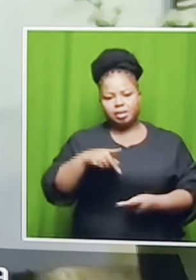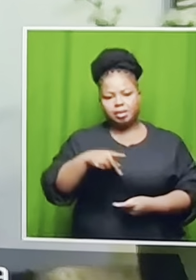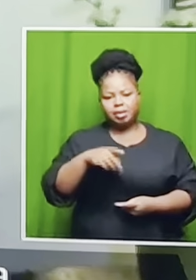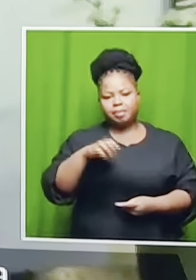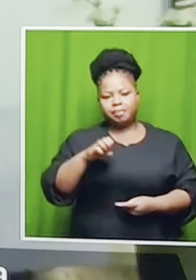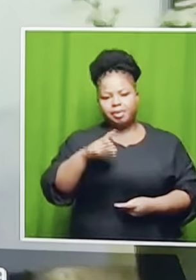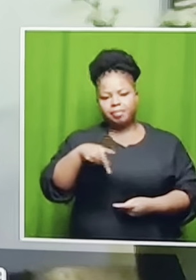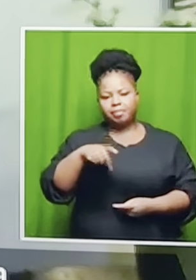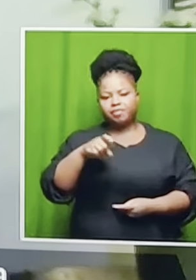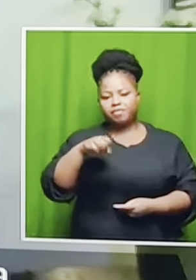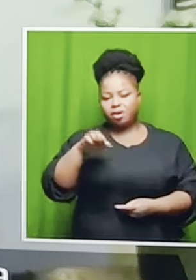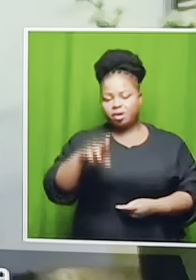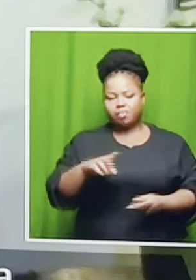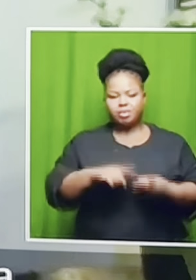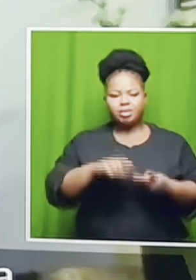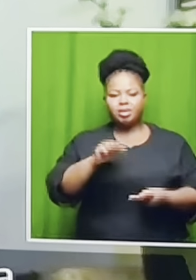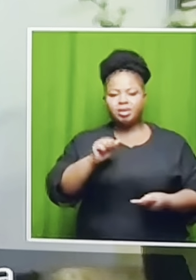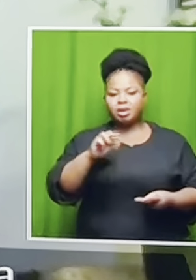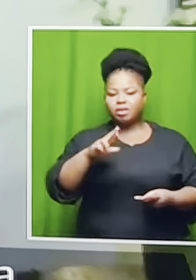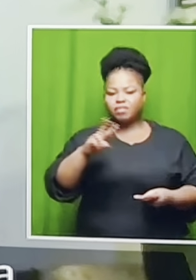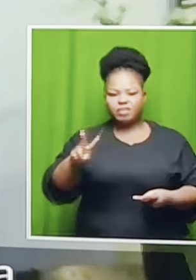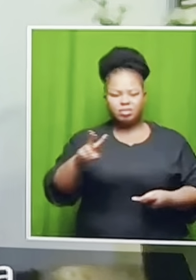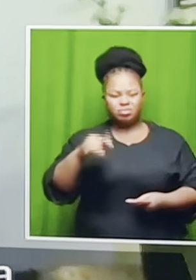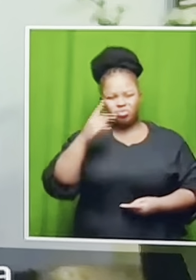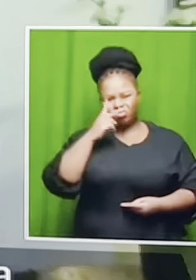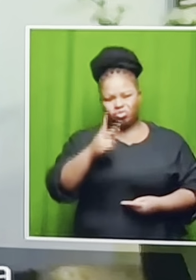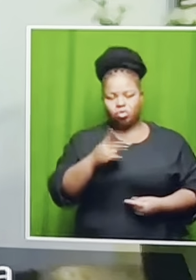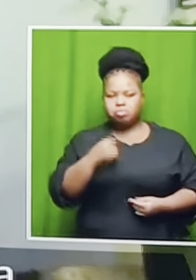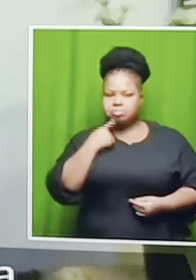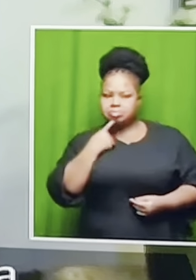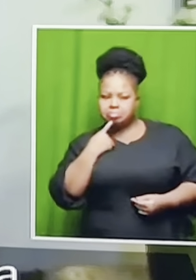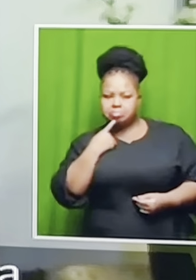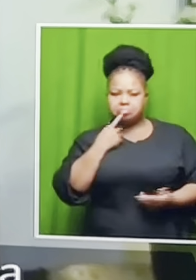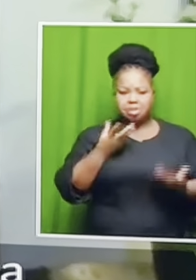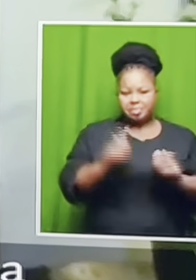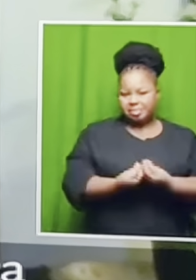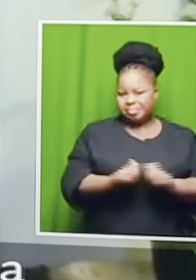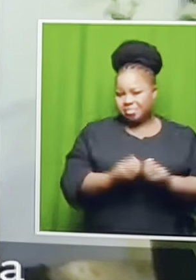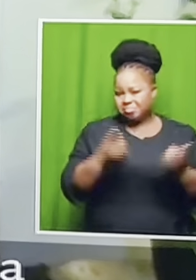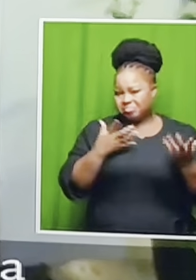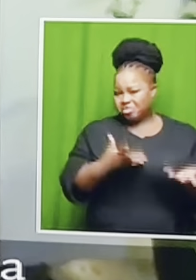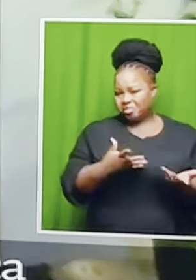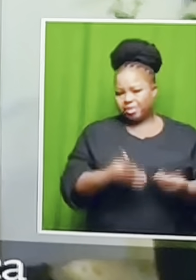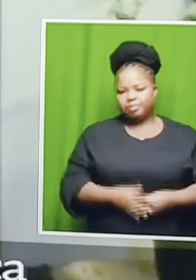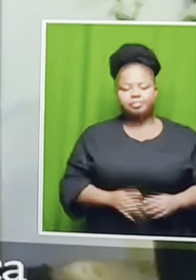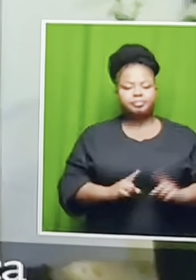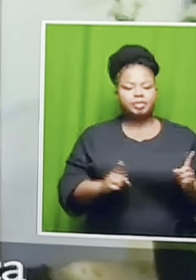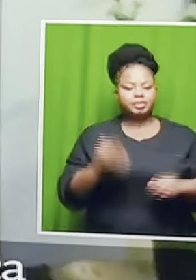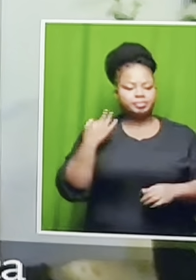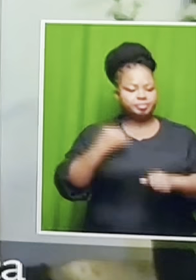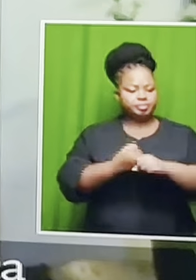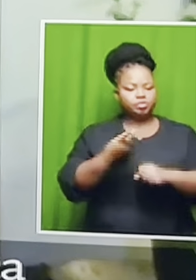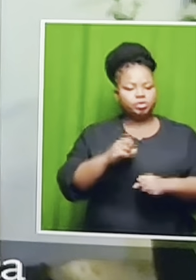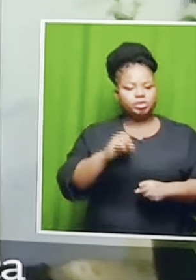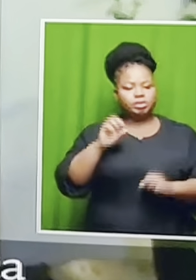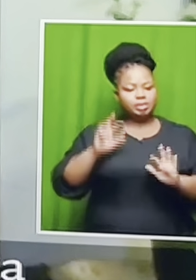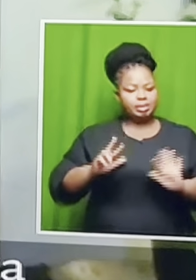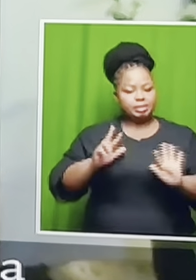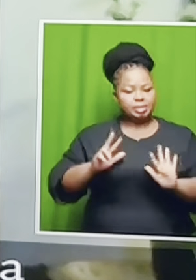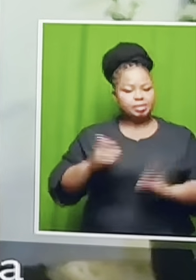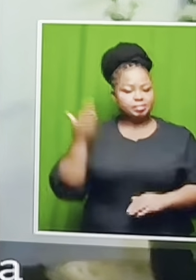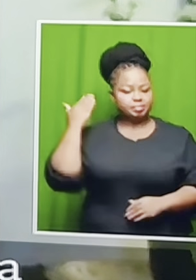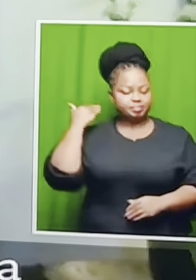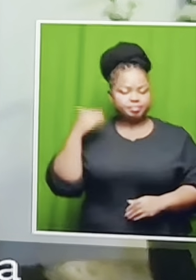of ARVs, and we saw them provide a waiver for that. So would it be something like that? I will tell you this, in 2018, when Donald Trump was last